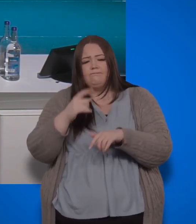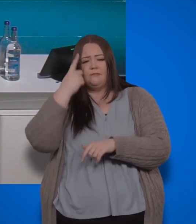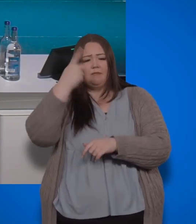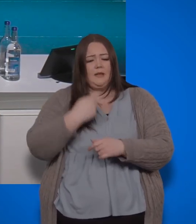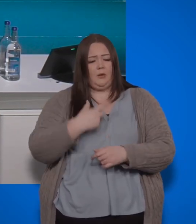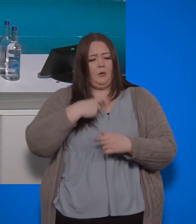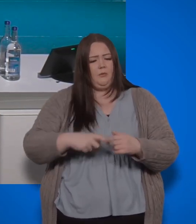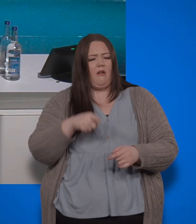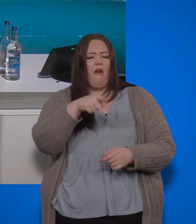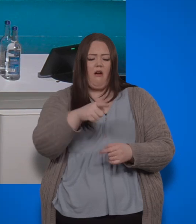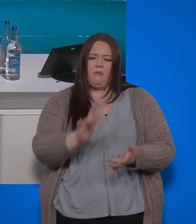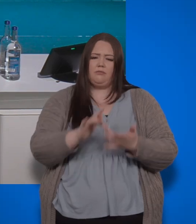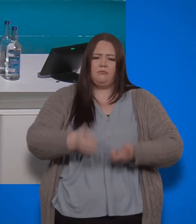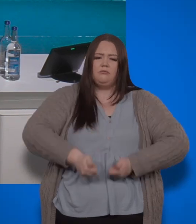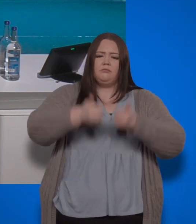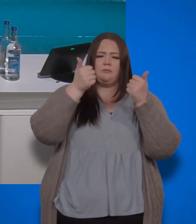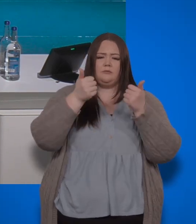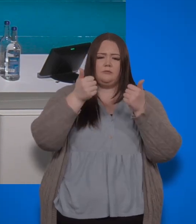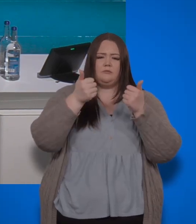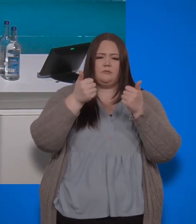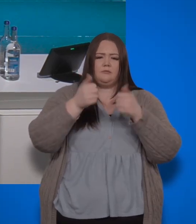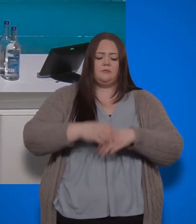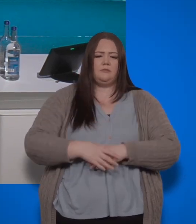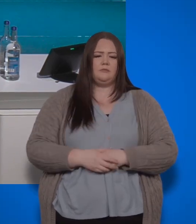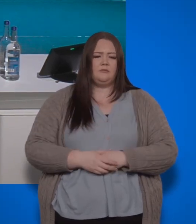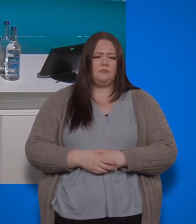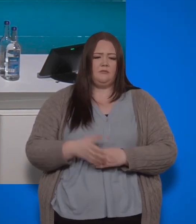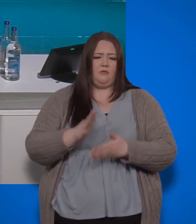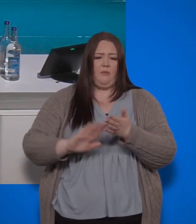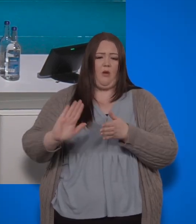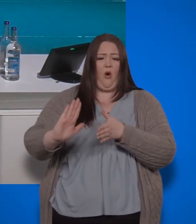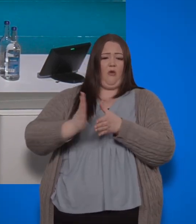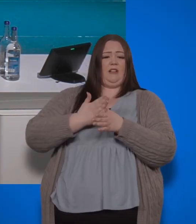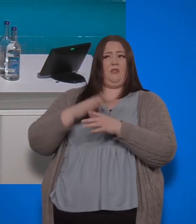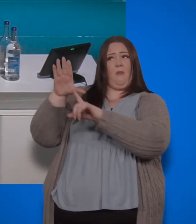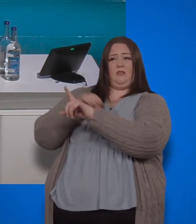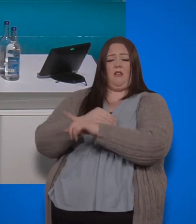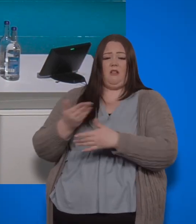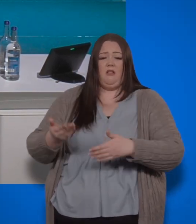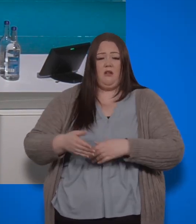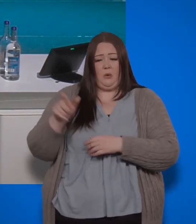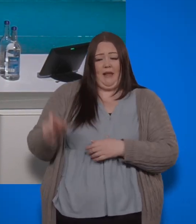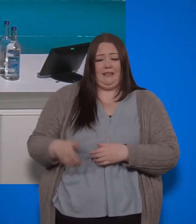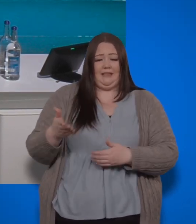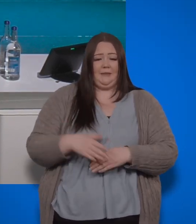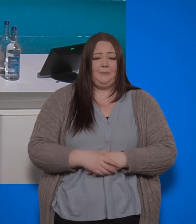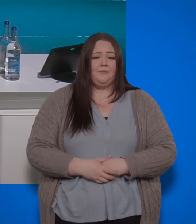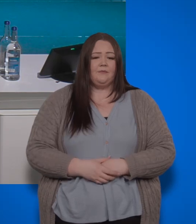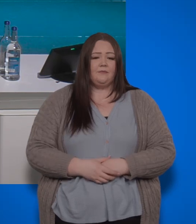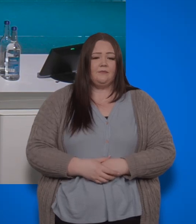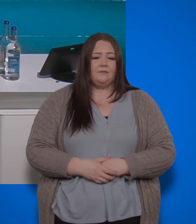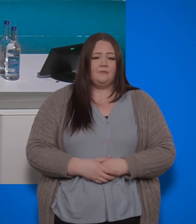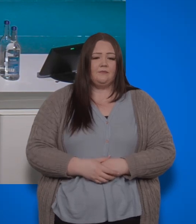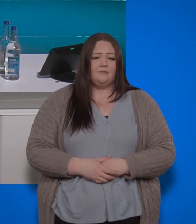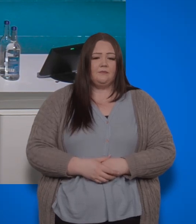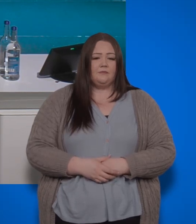point to the dignity and the significance of original model humanity. Okay,